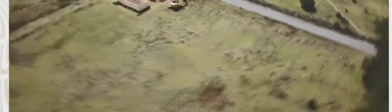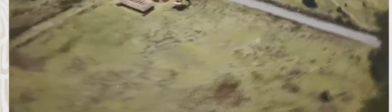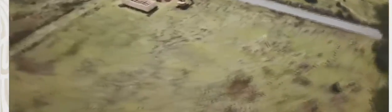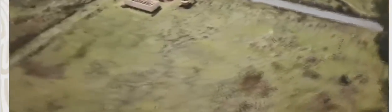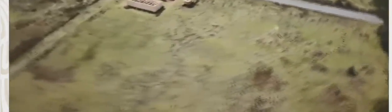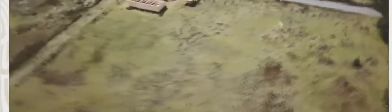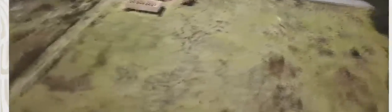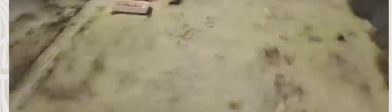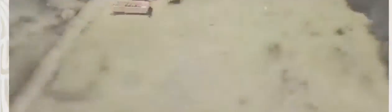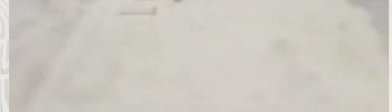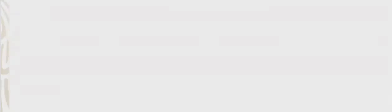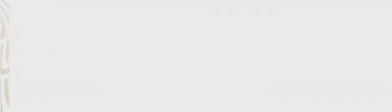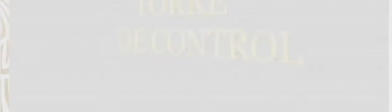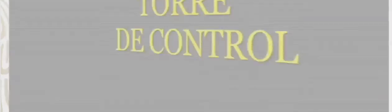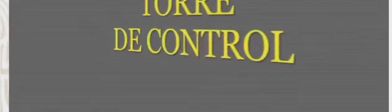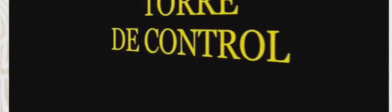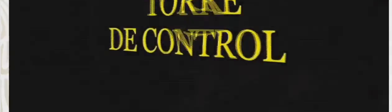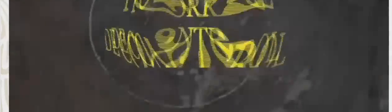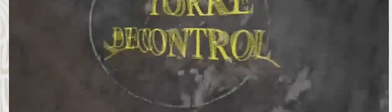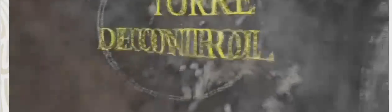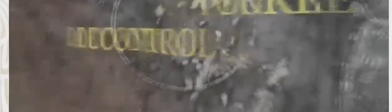Check that out.